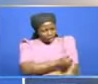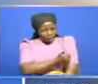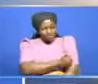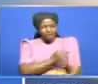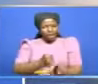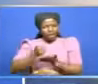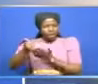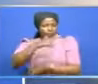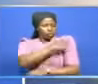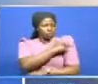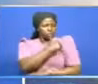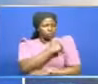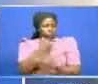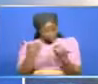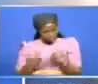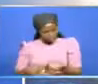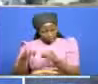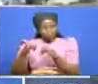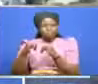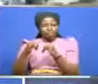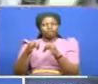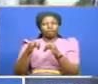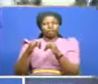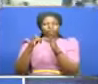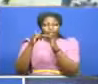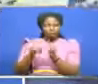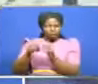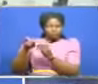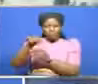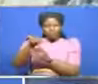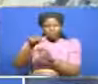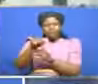implement the reviewed pay structure.